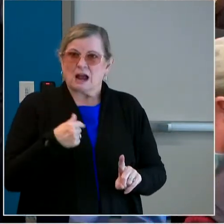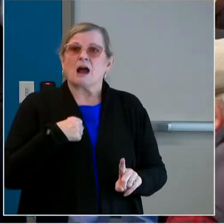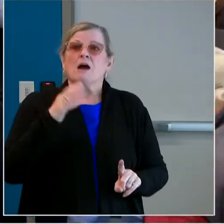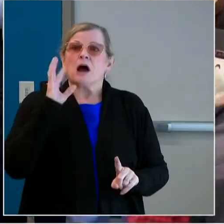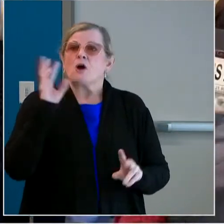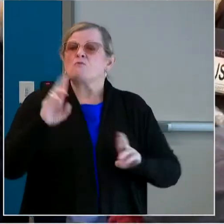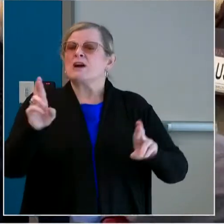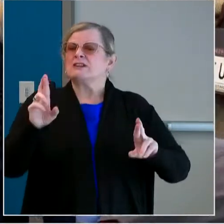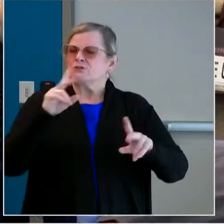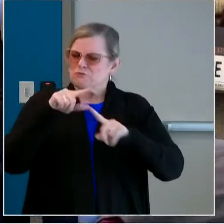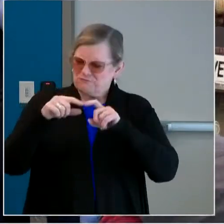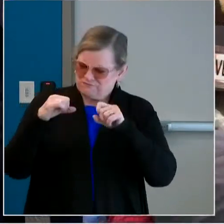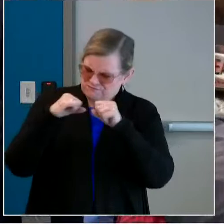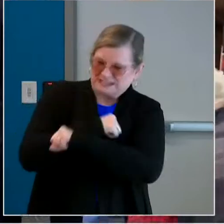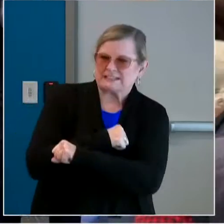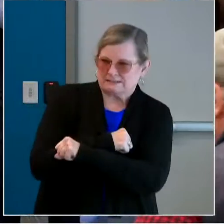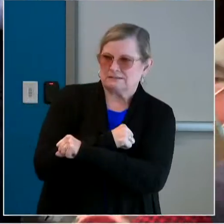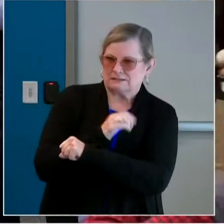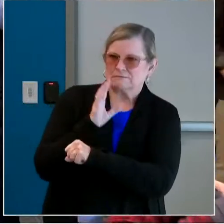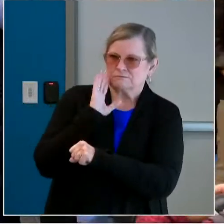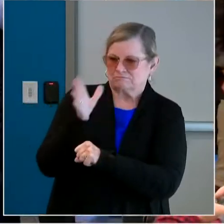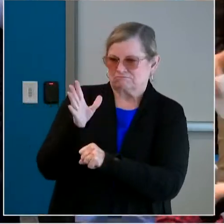much.